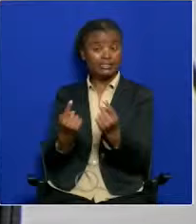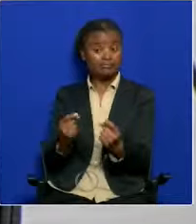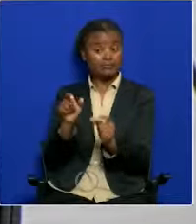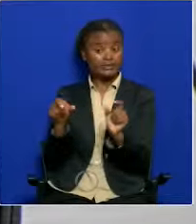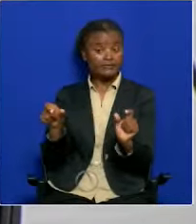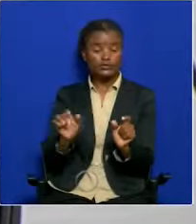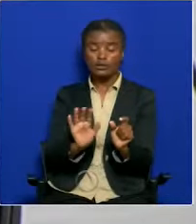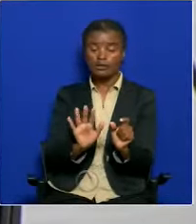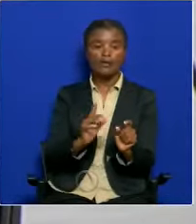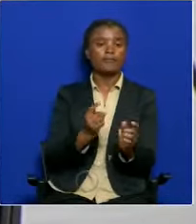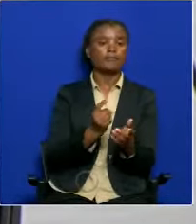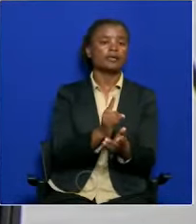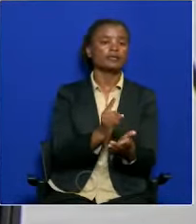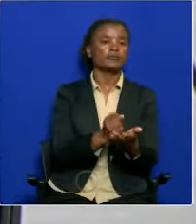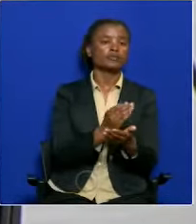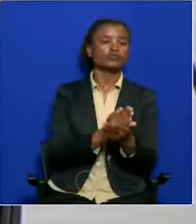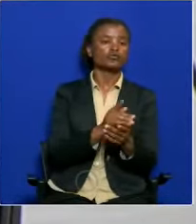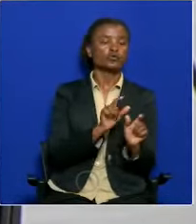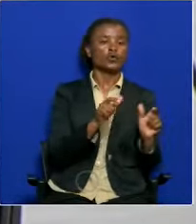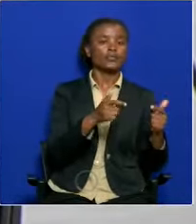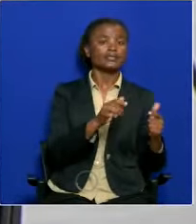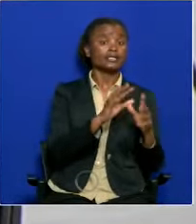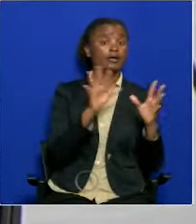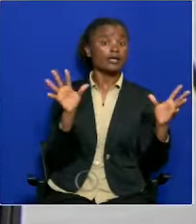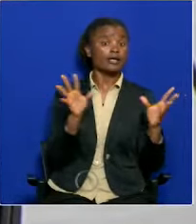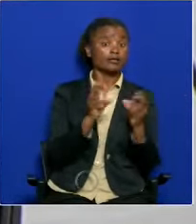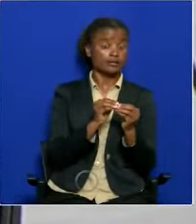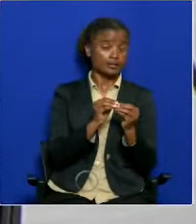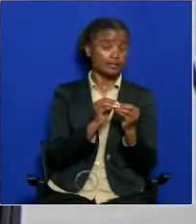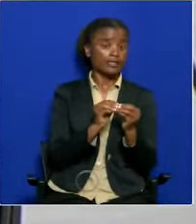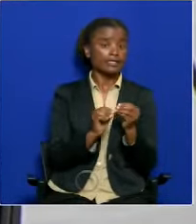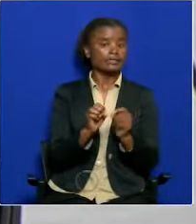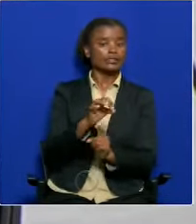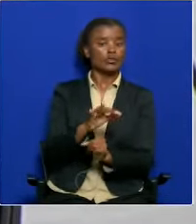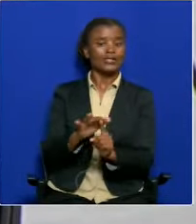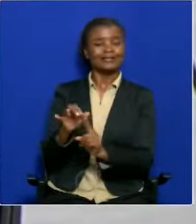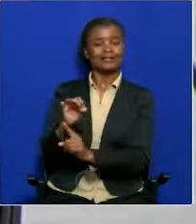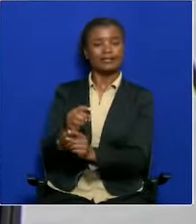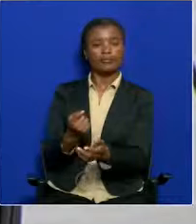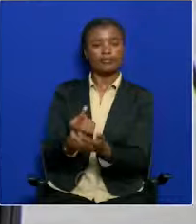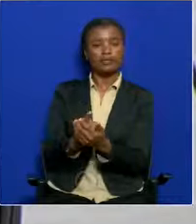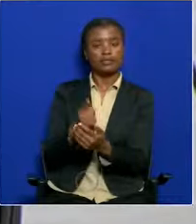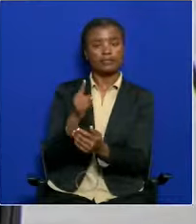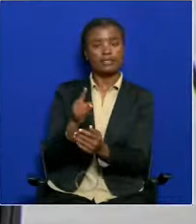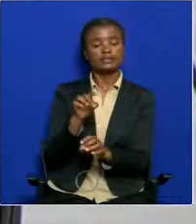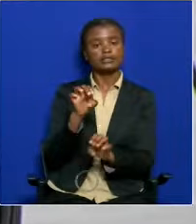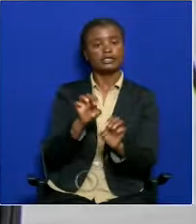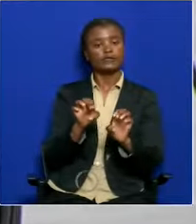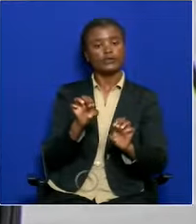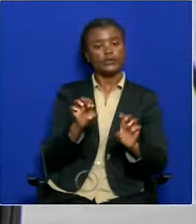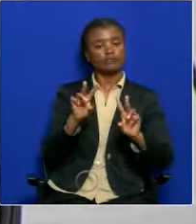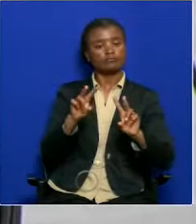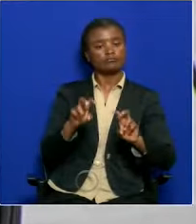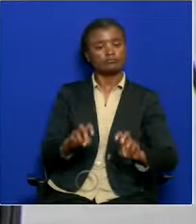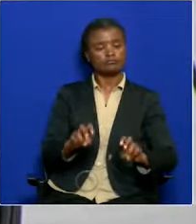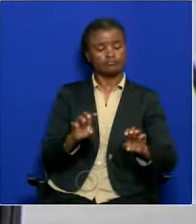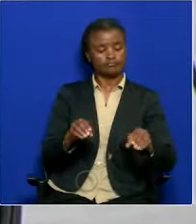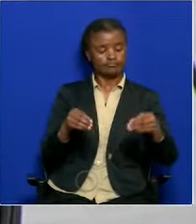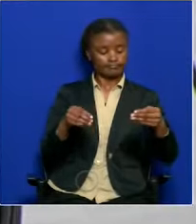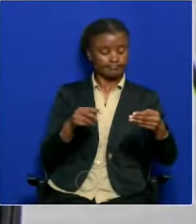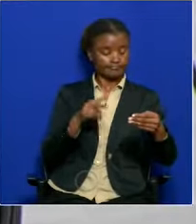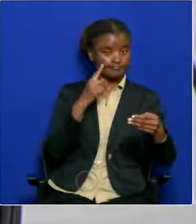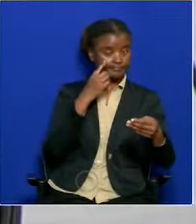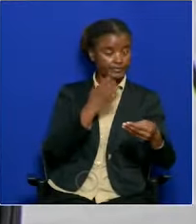all relevant circumstances when evaluating the evidence before. I remain